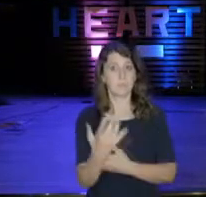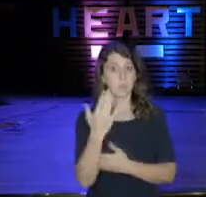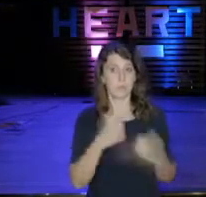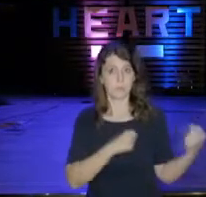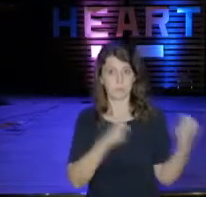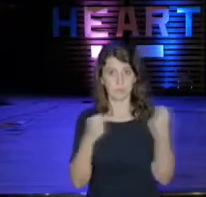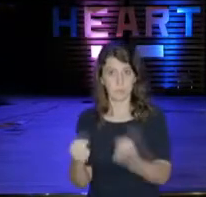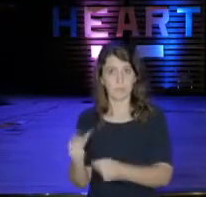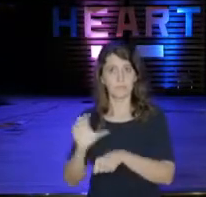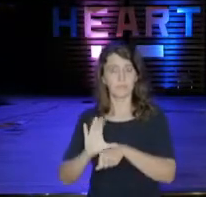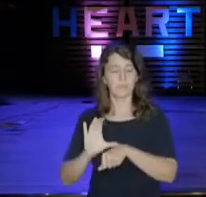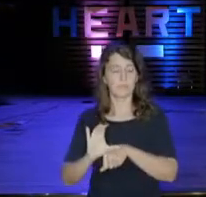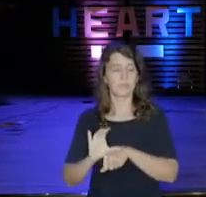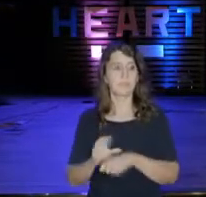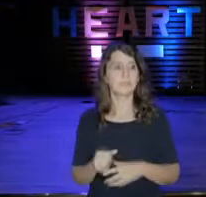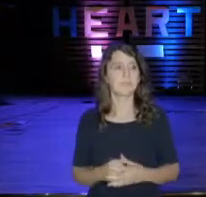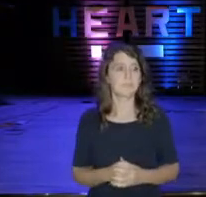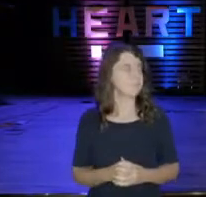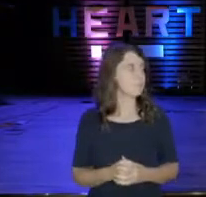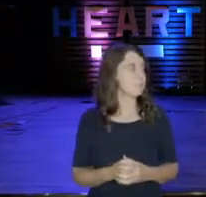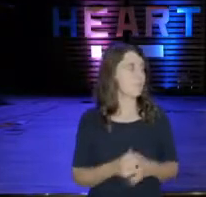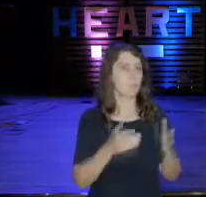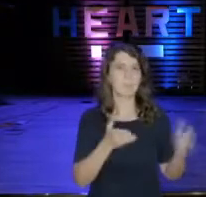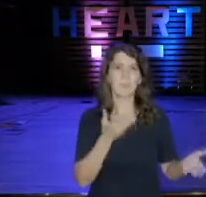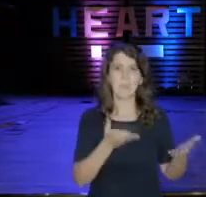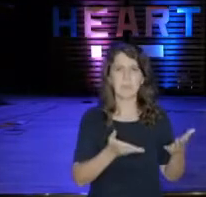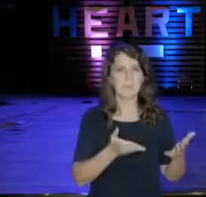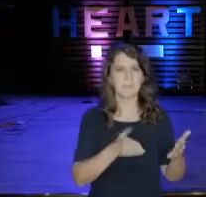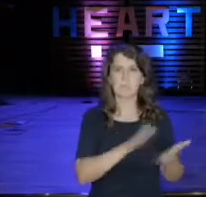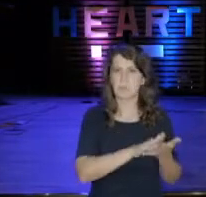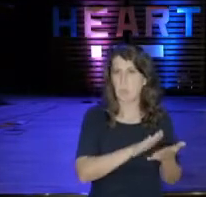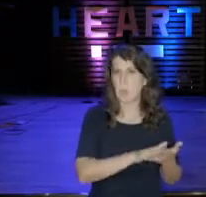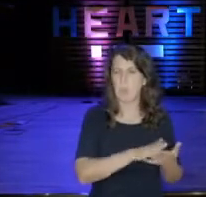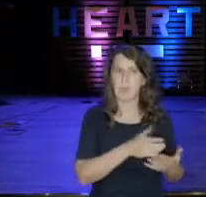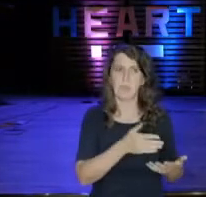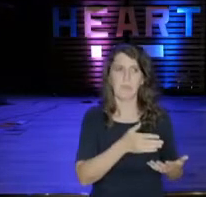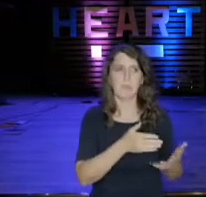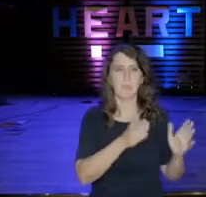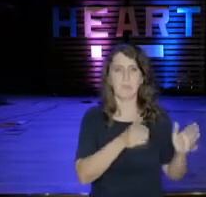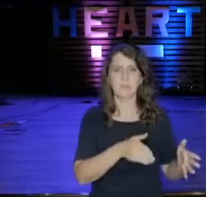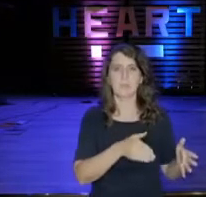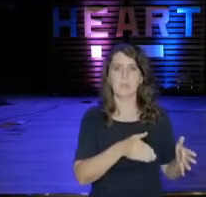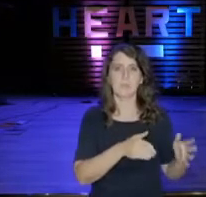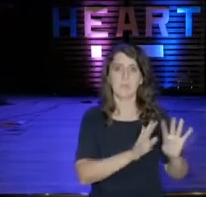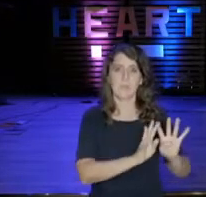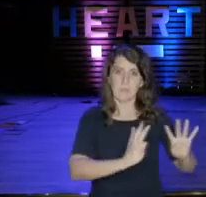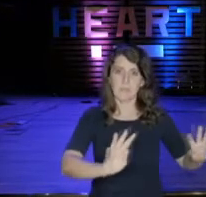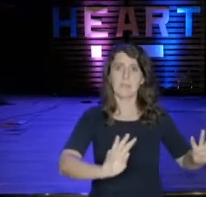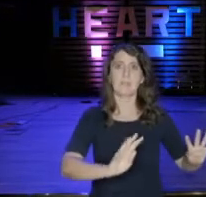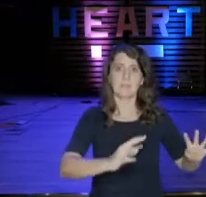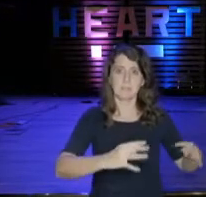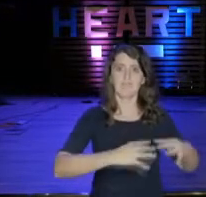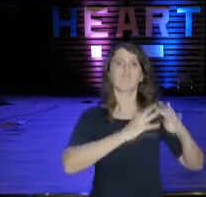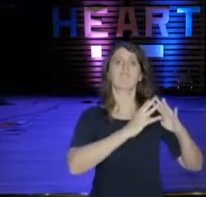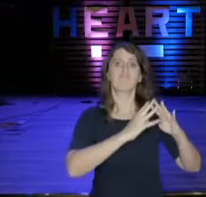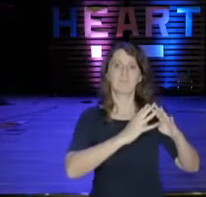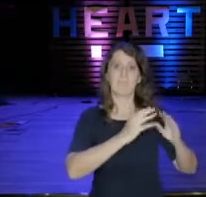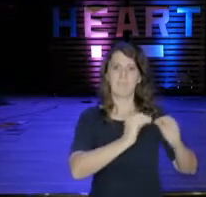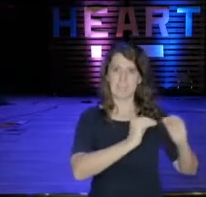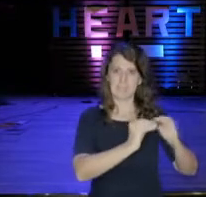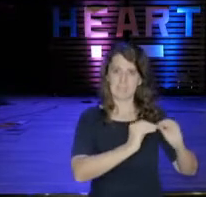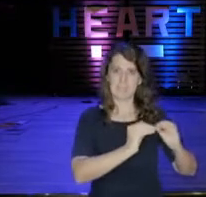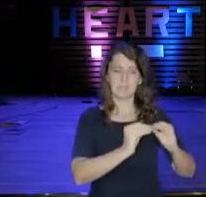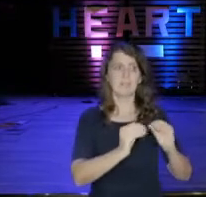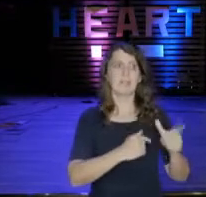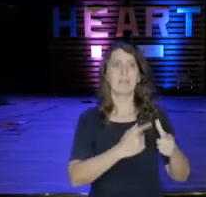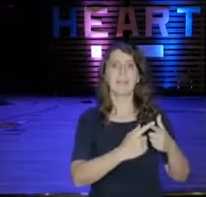church that someone, maybe the school, VTech or something like that, replaced the fence and then